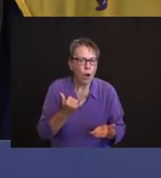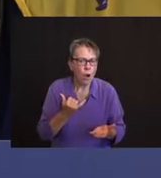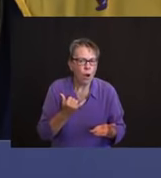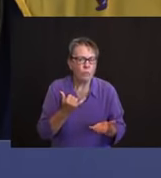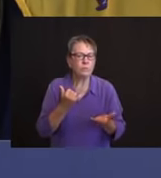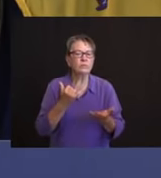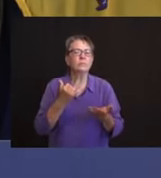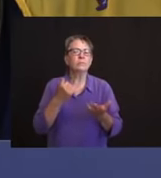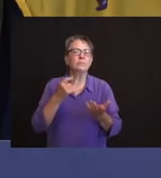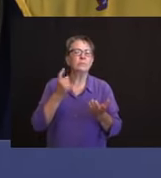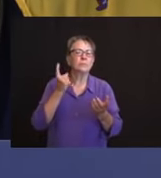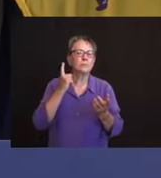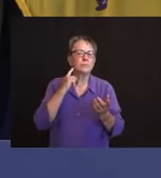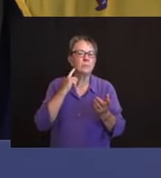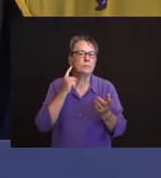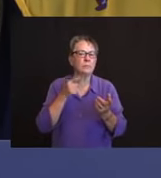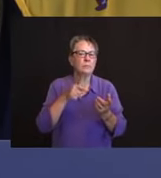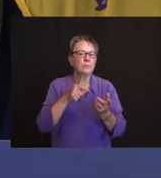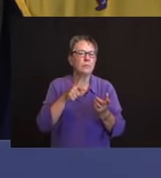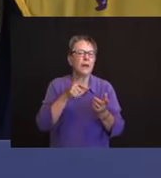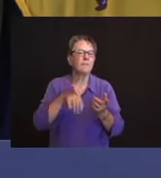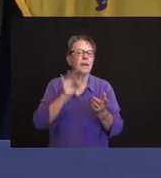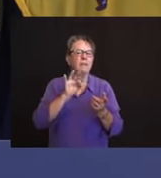people. And